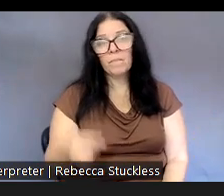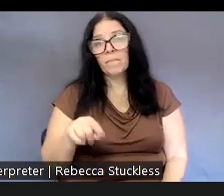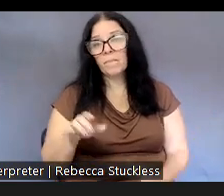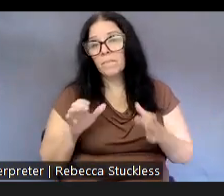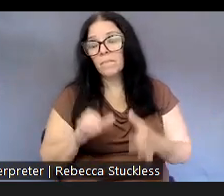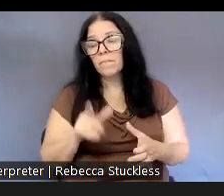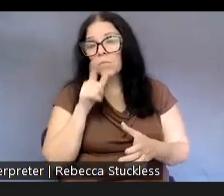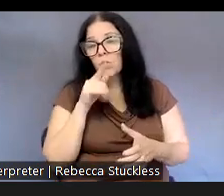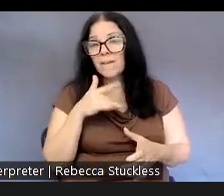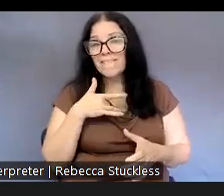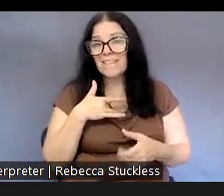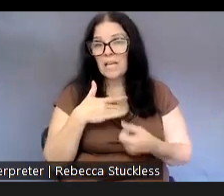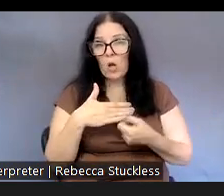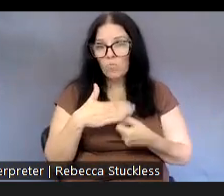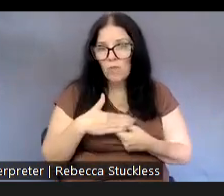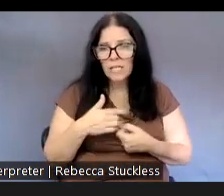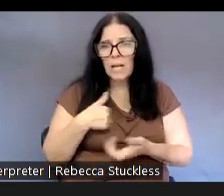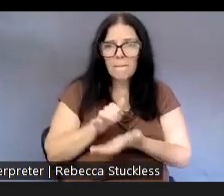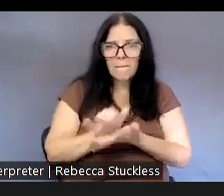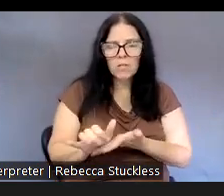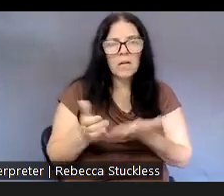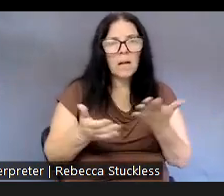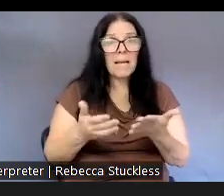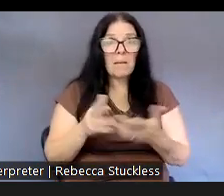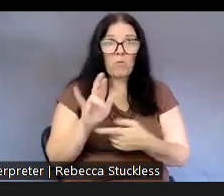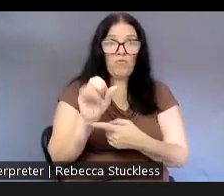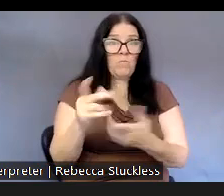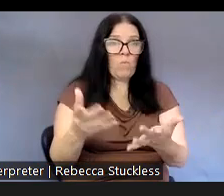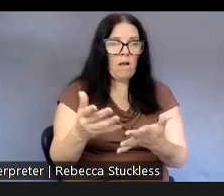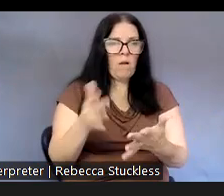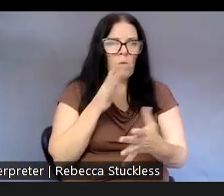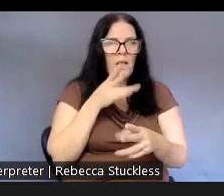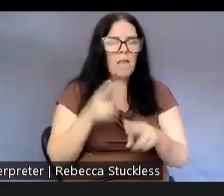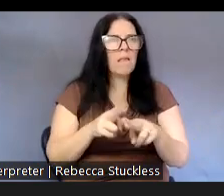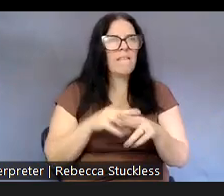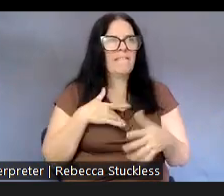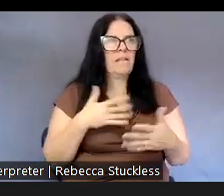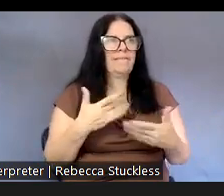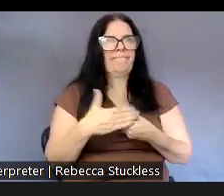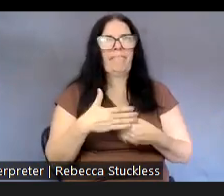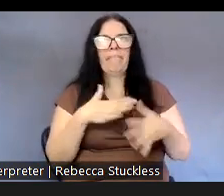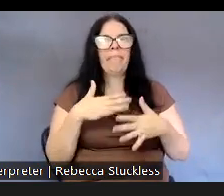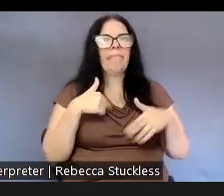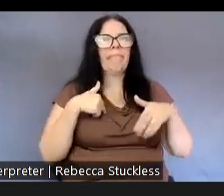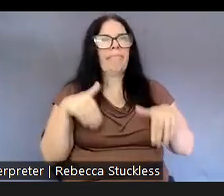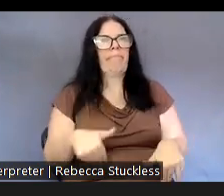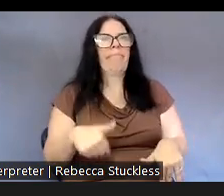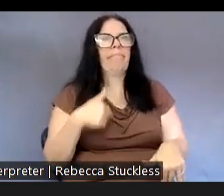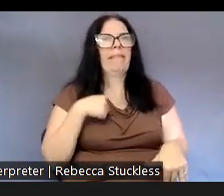it may risk reinforcing or exacerbating a victim mentality rather than empowering